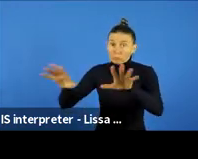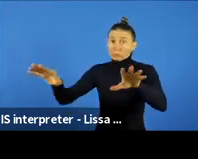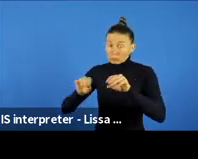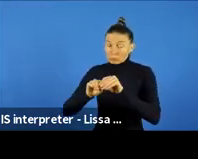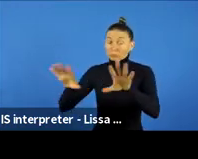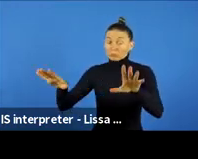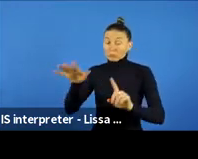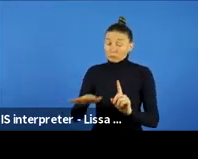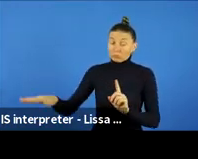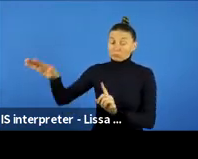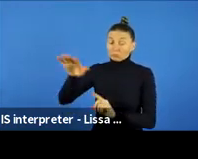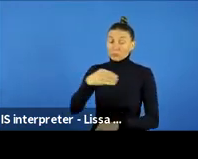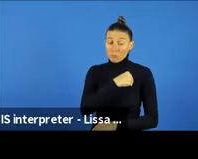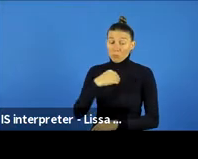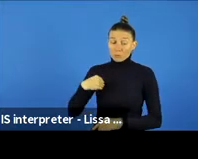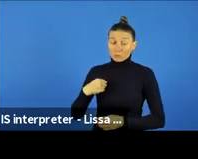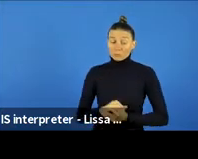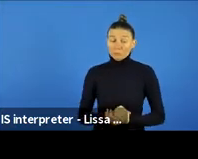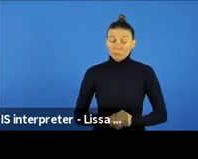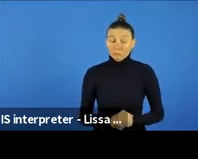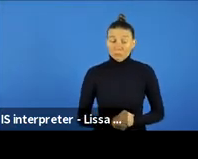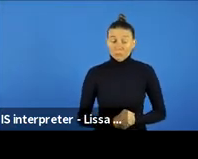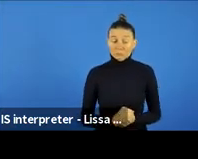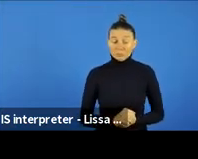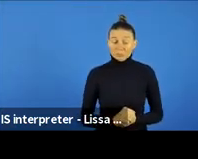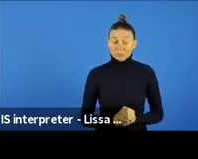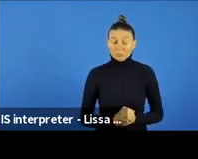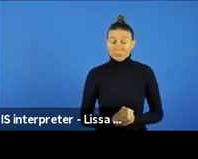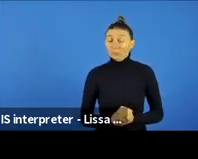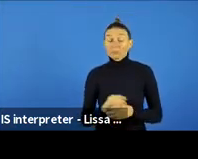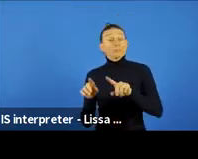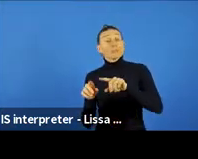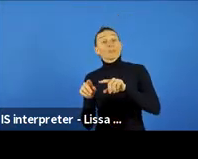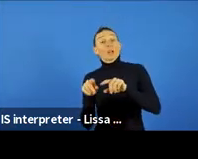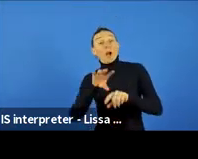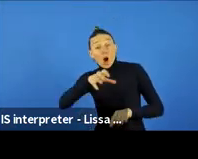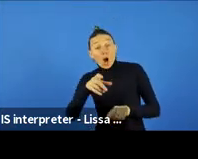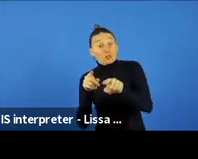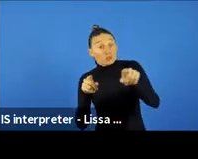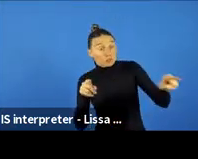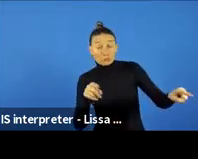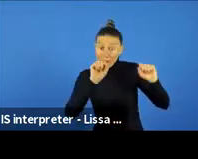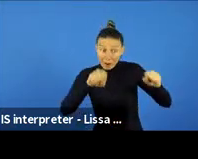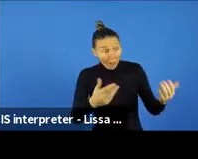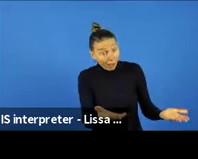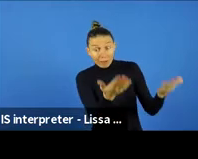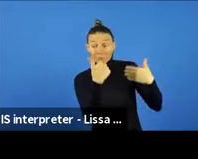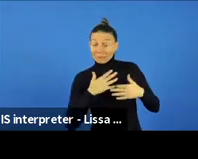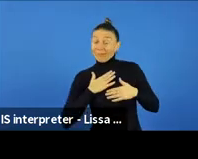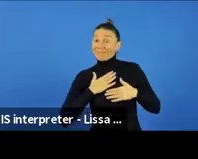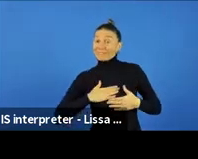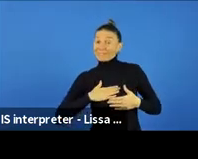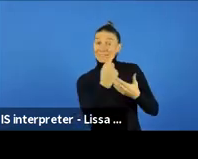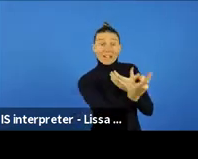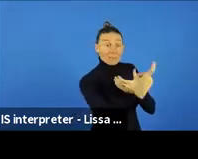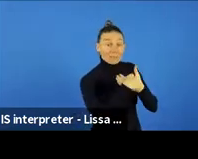territory. So of course, other countries can come, and we hope to really put our seed